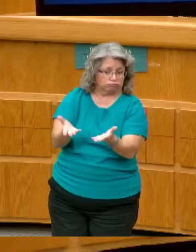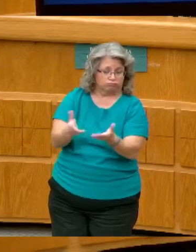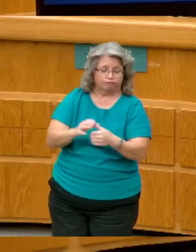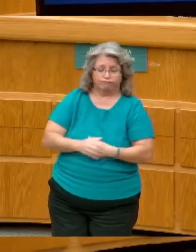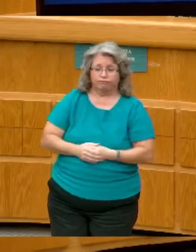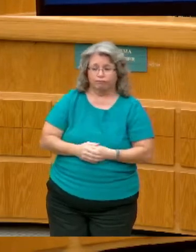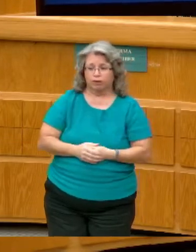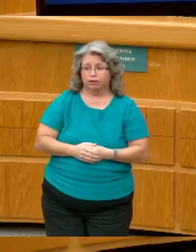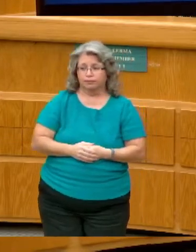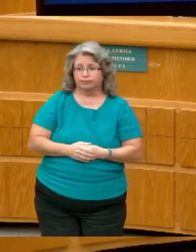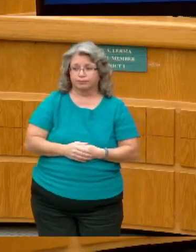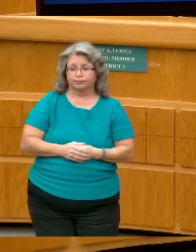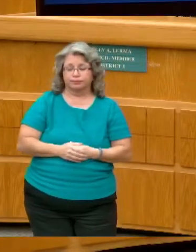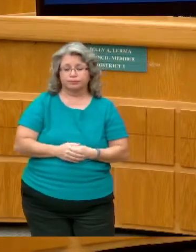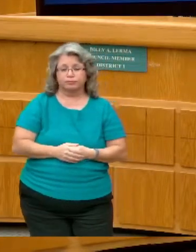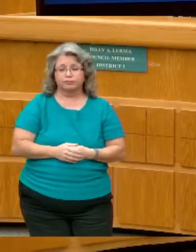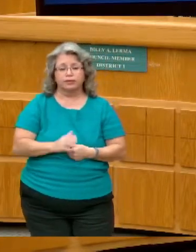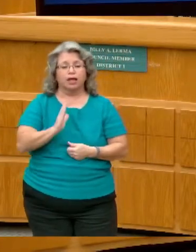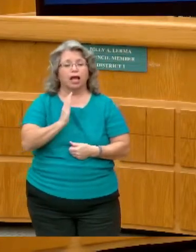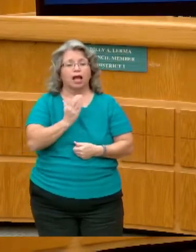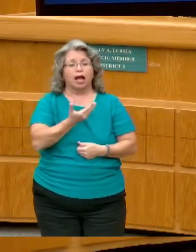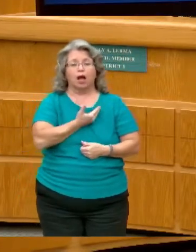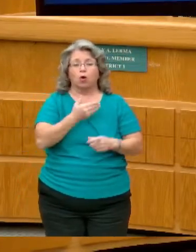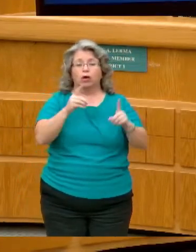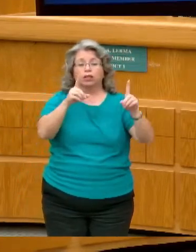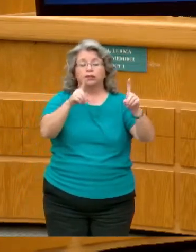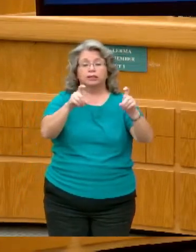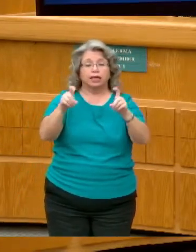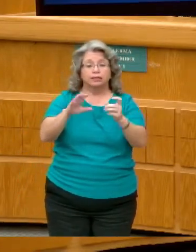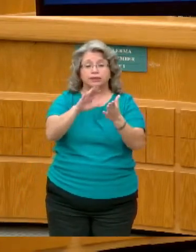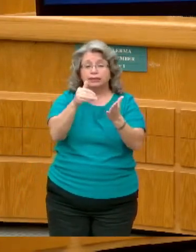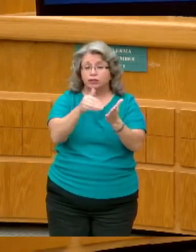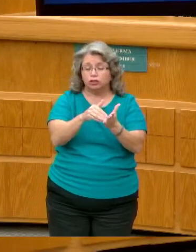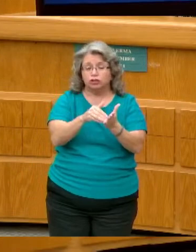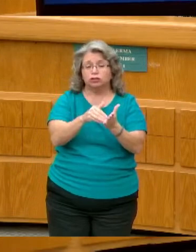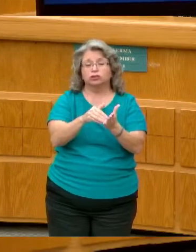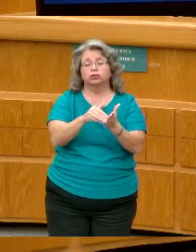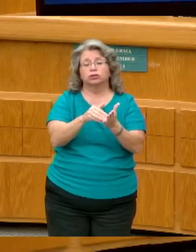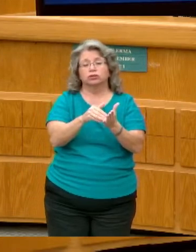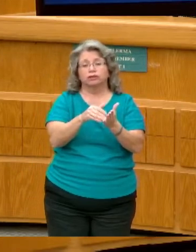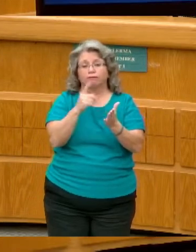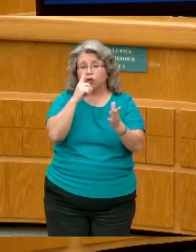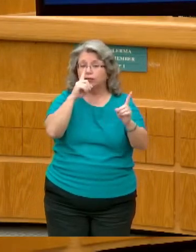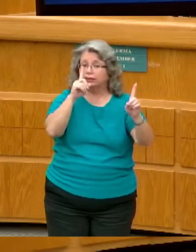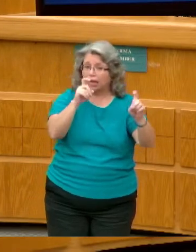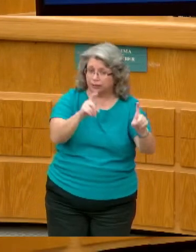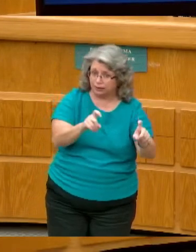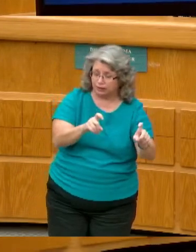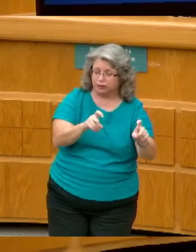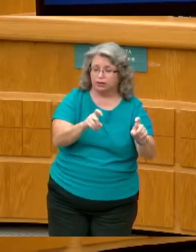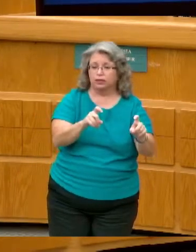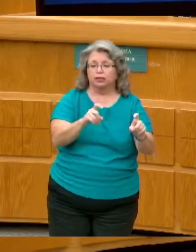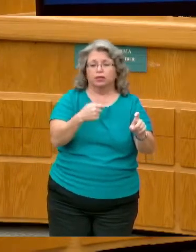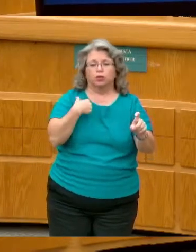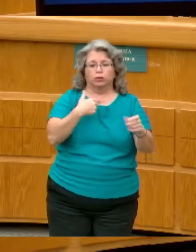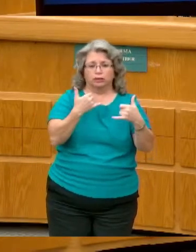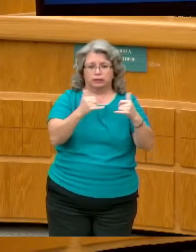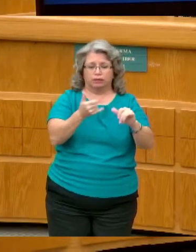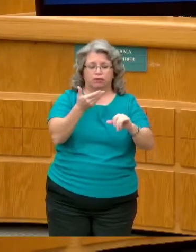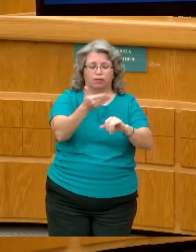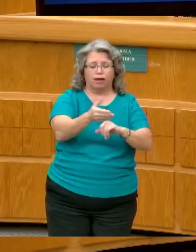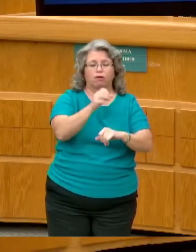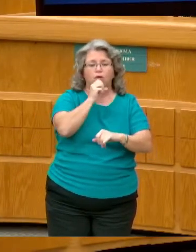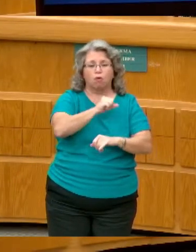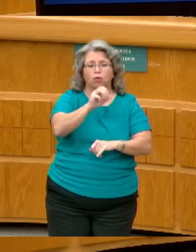And finally, our testing sites, we continue to be at the old Christi Memorial Hospital on